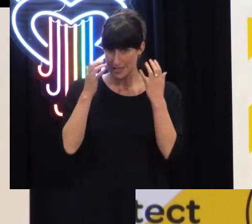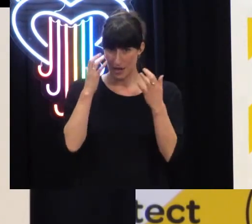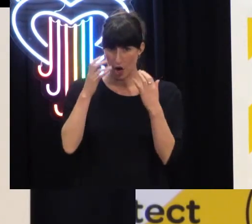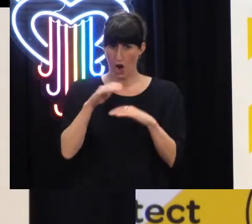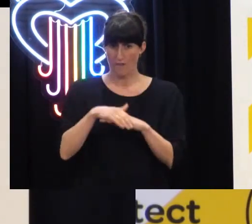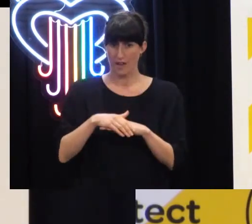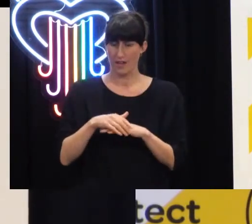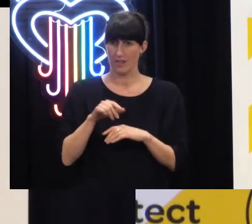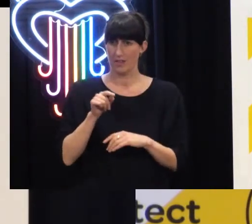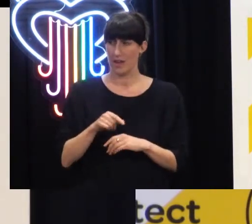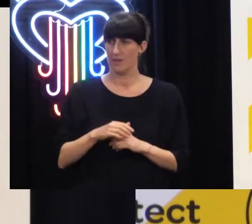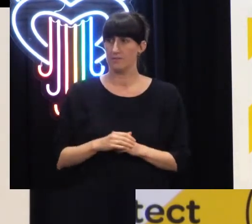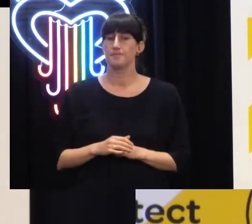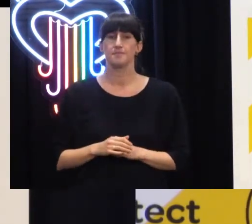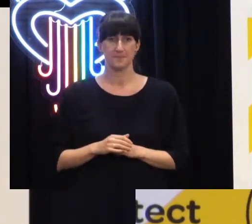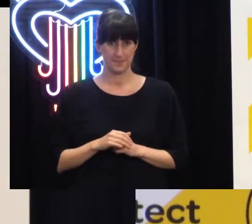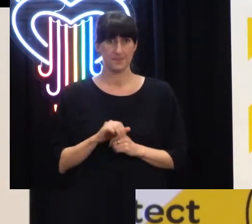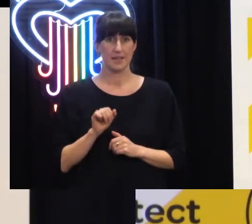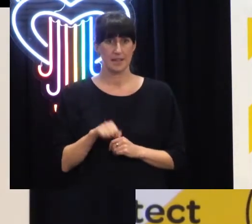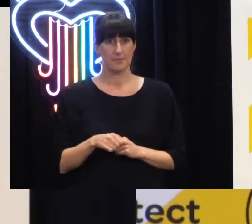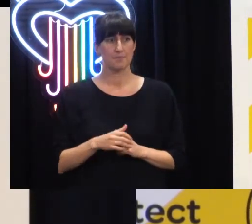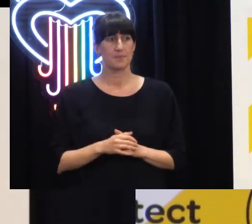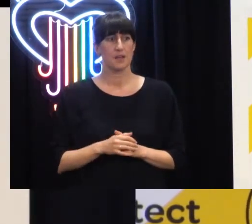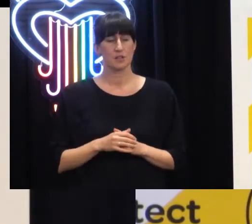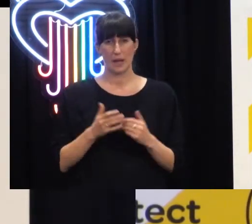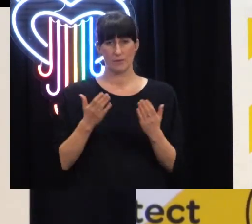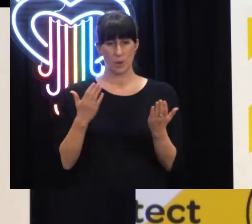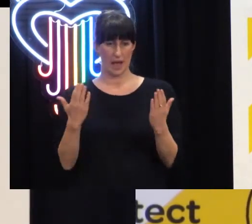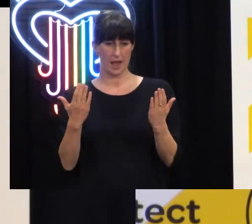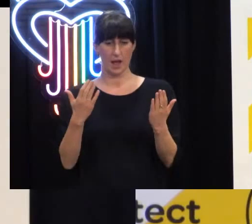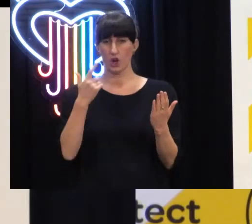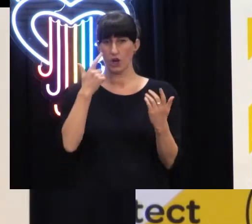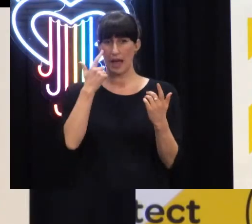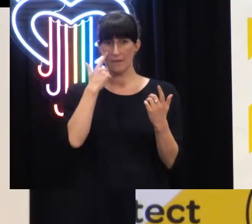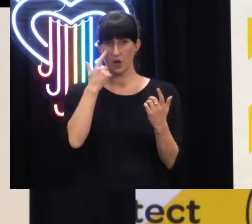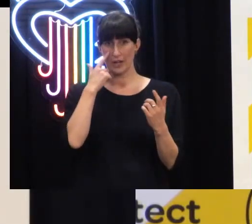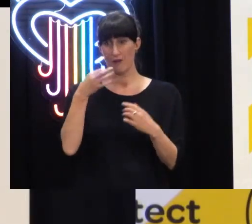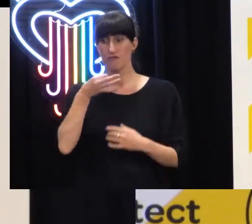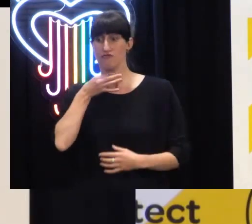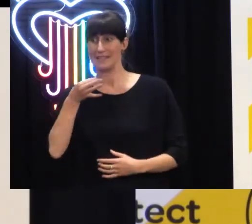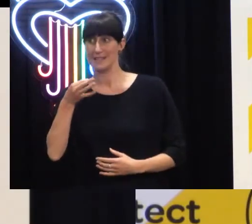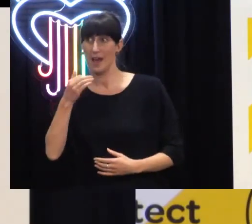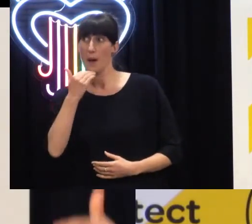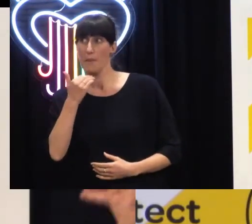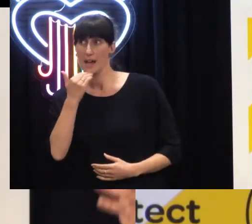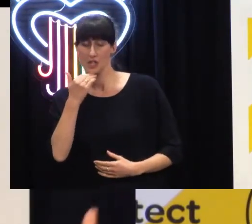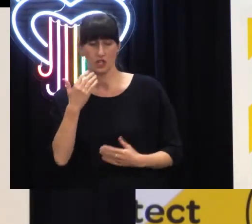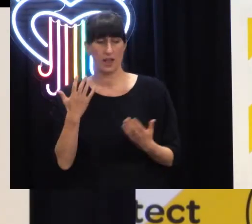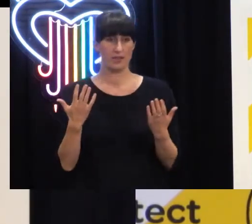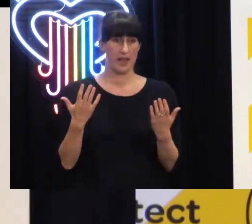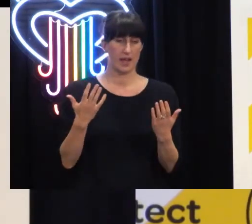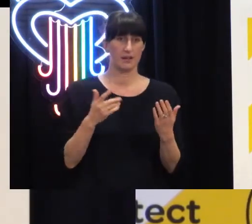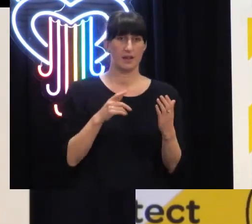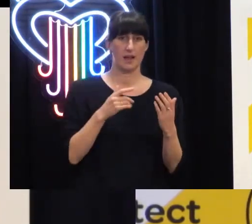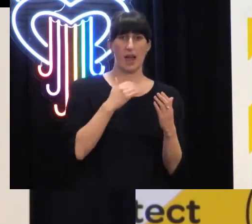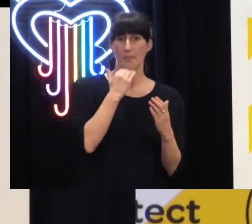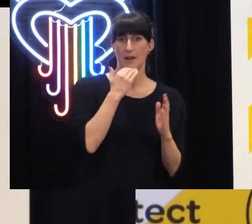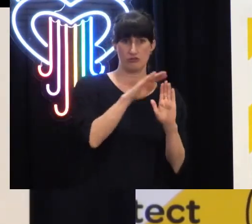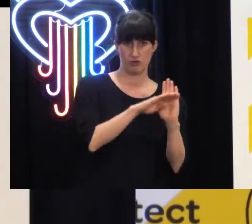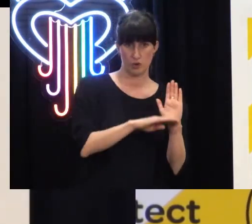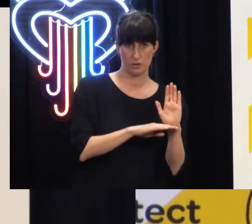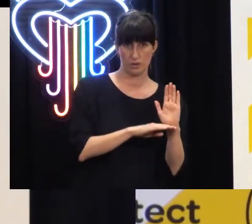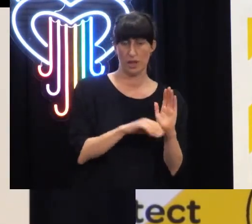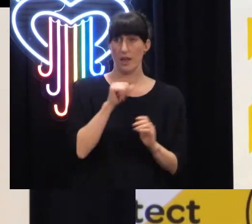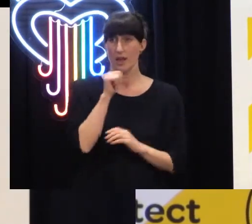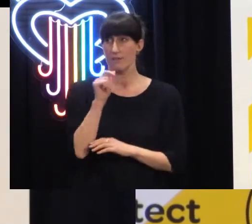So you will have heard us say that, of course, what we're matching is risk. And so if Auckland continues to be in these high alert levels, that's because there's